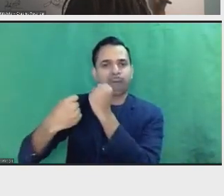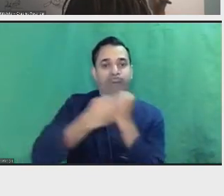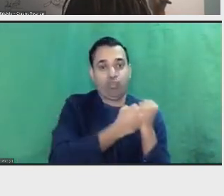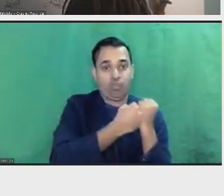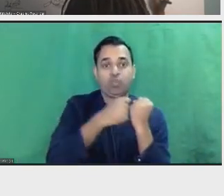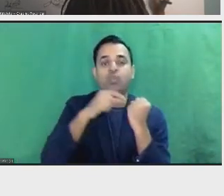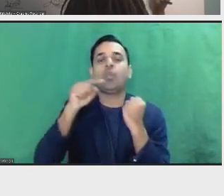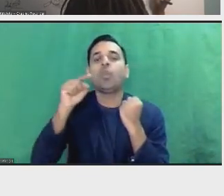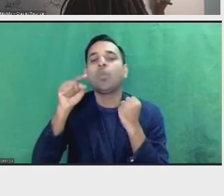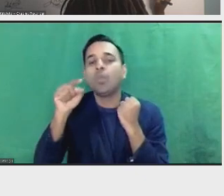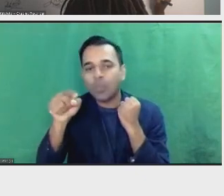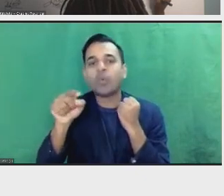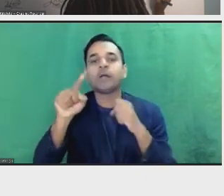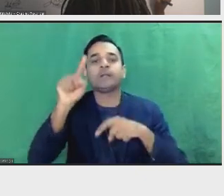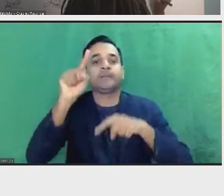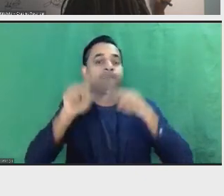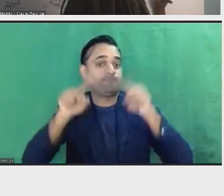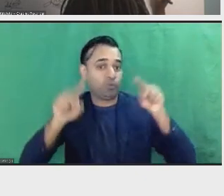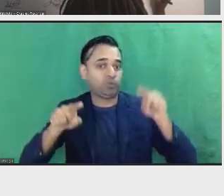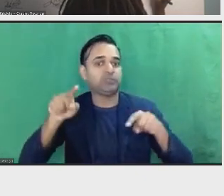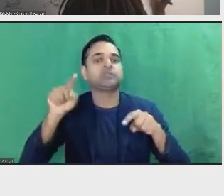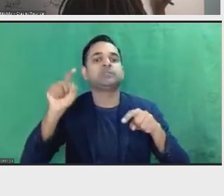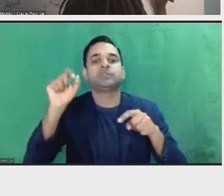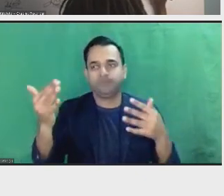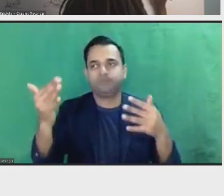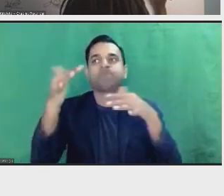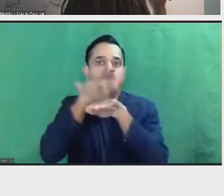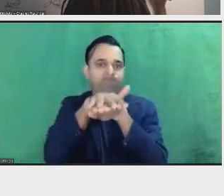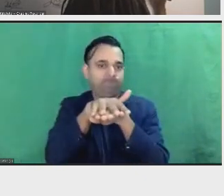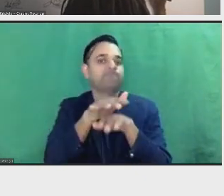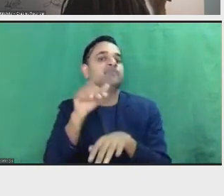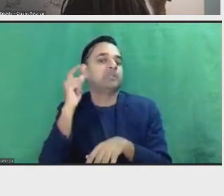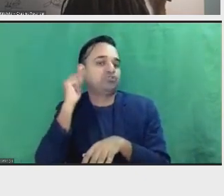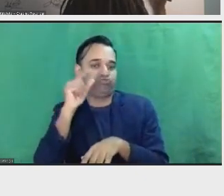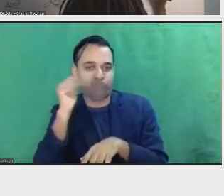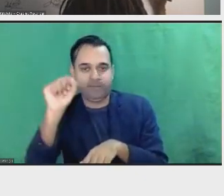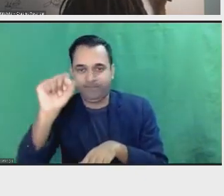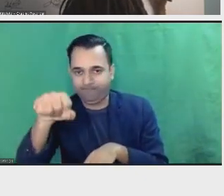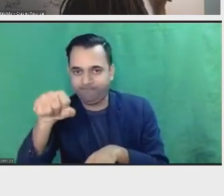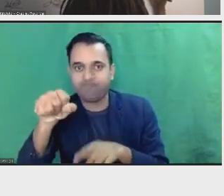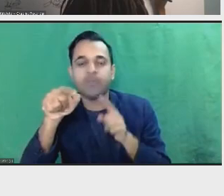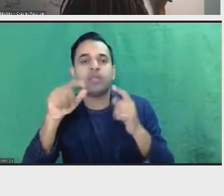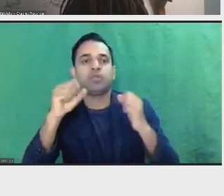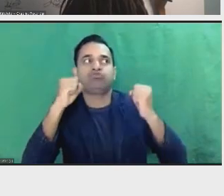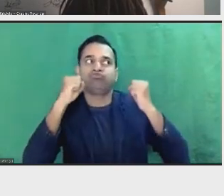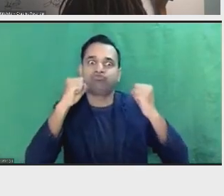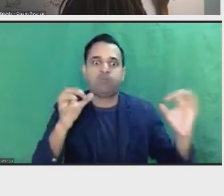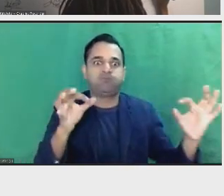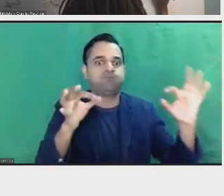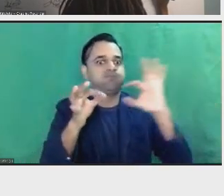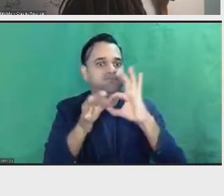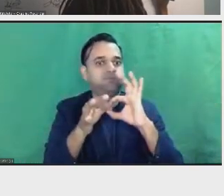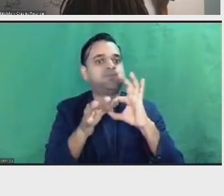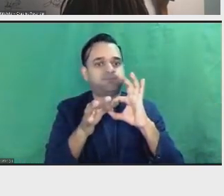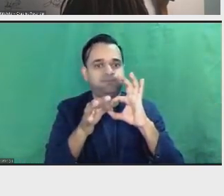for us in our normative work and normative dialogues with partners and others on